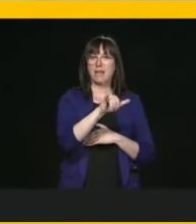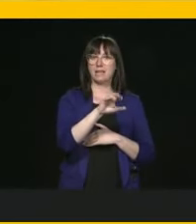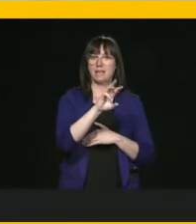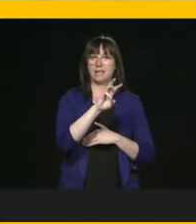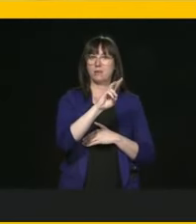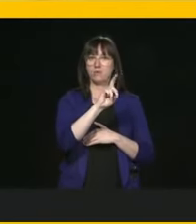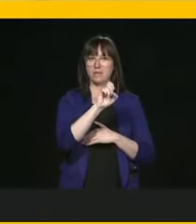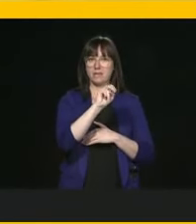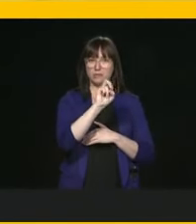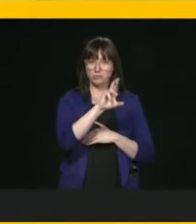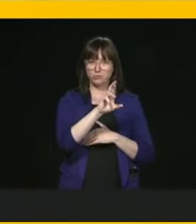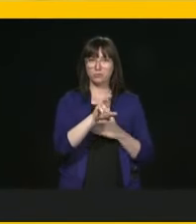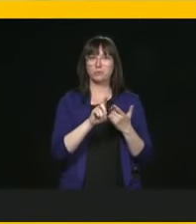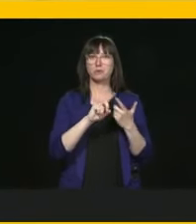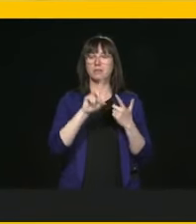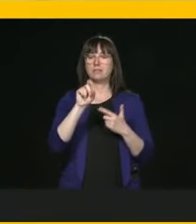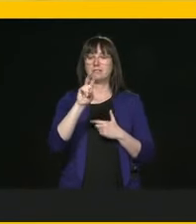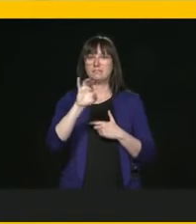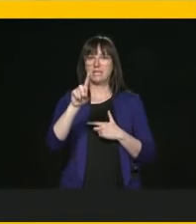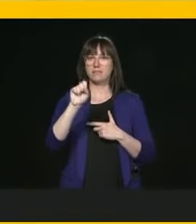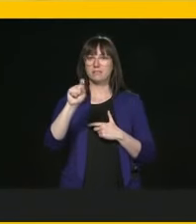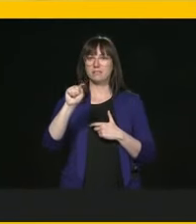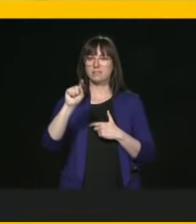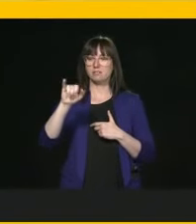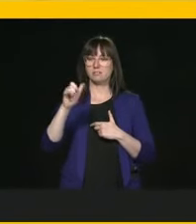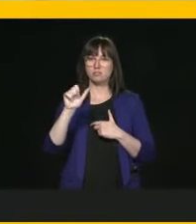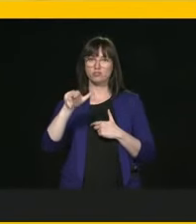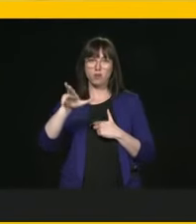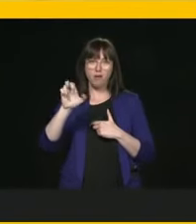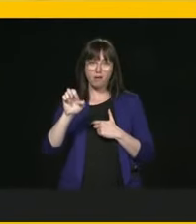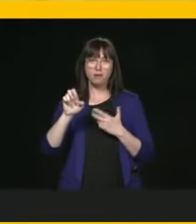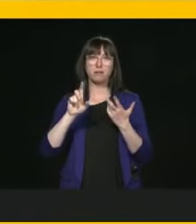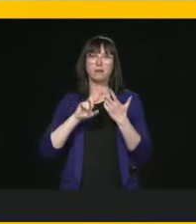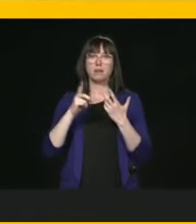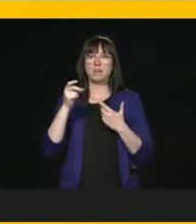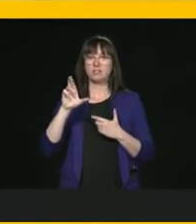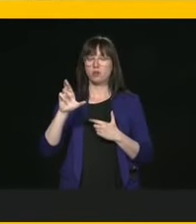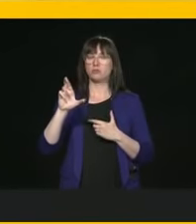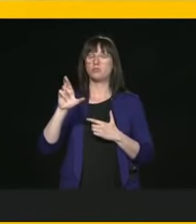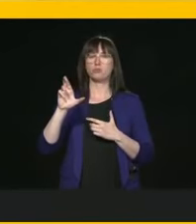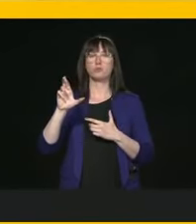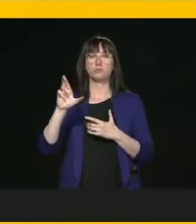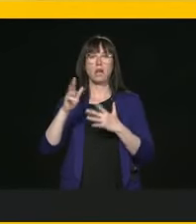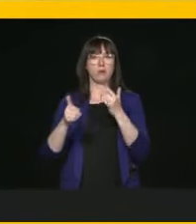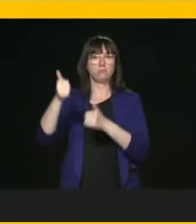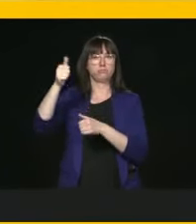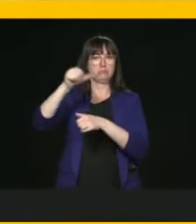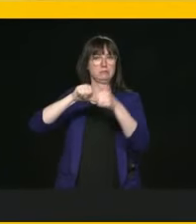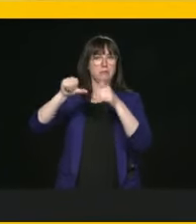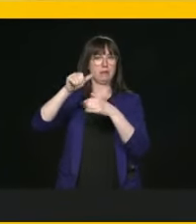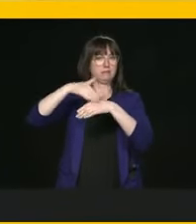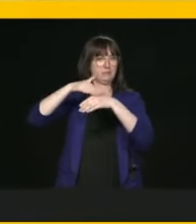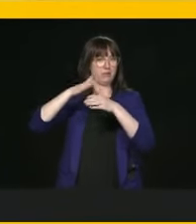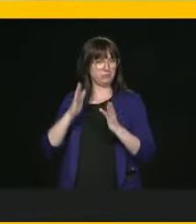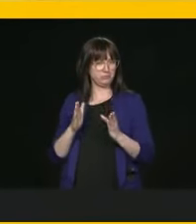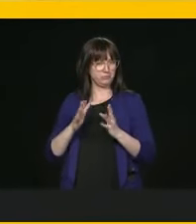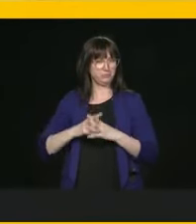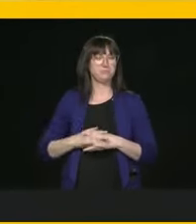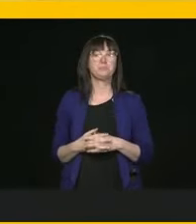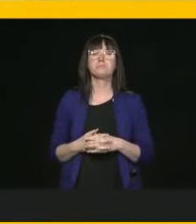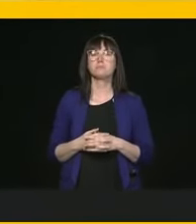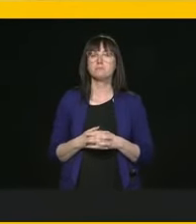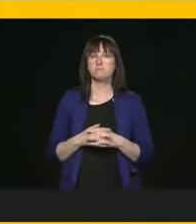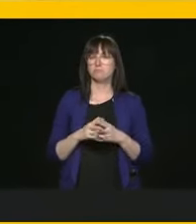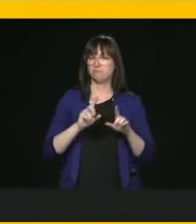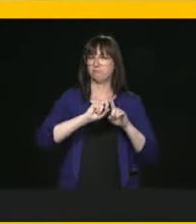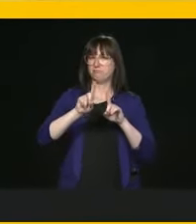Saint-Jacques, and Dr. Mona Nimer, our science advisor. They will be reminding you that